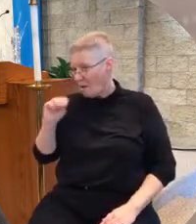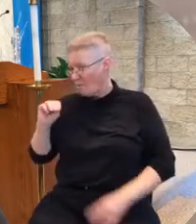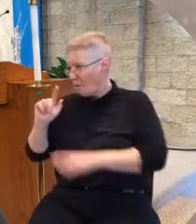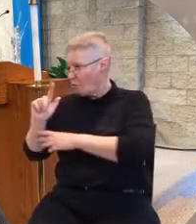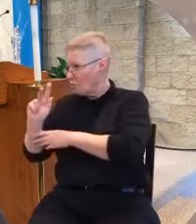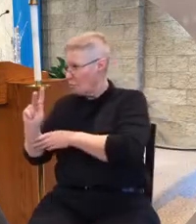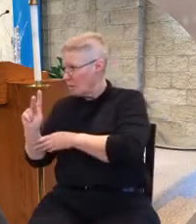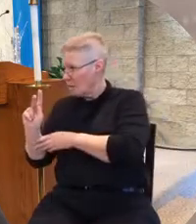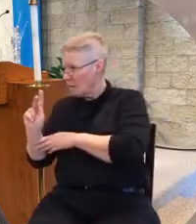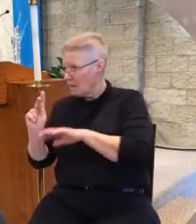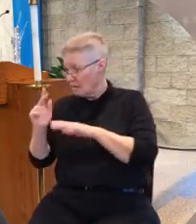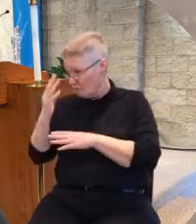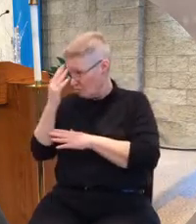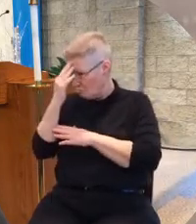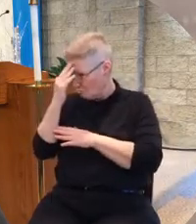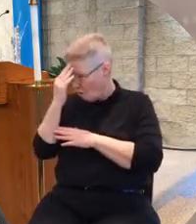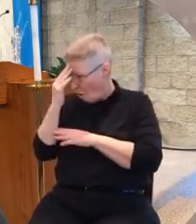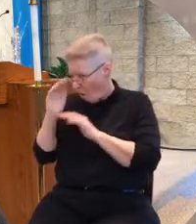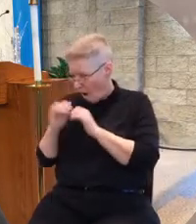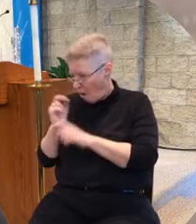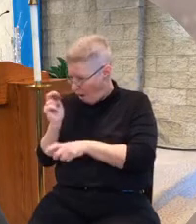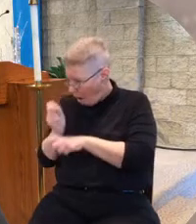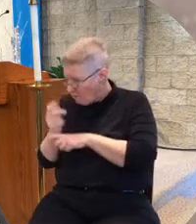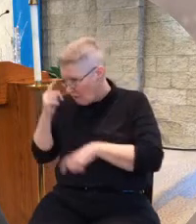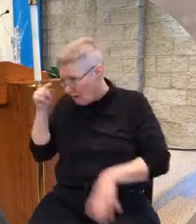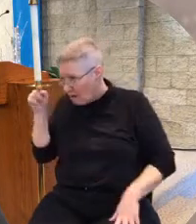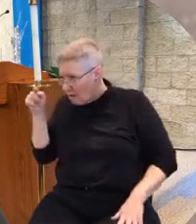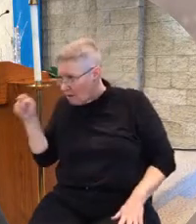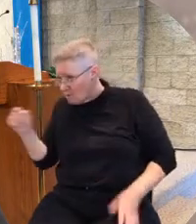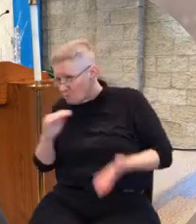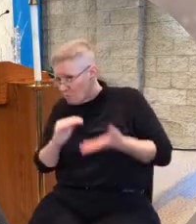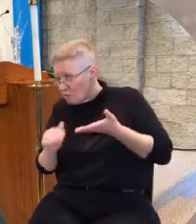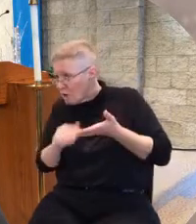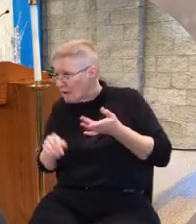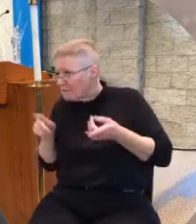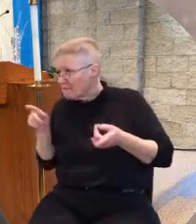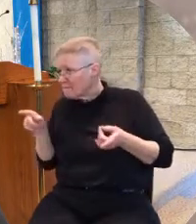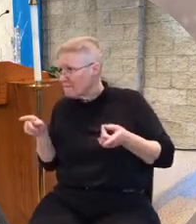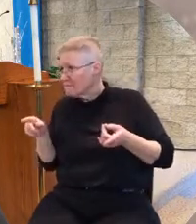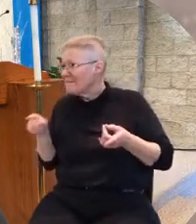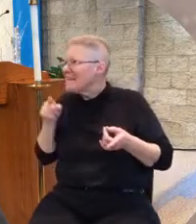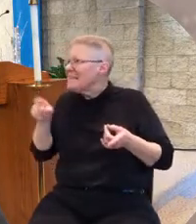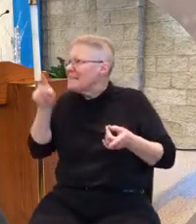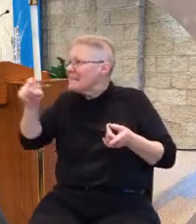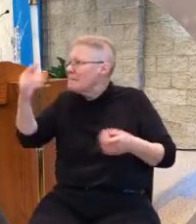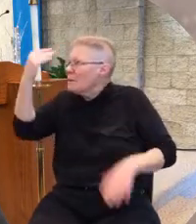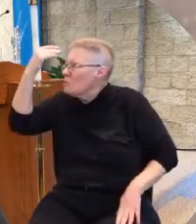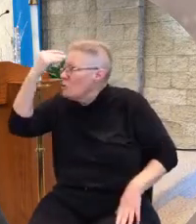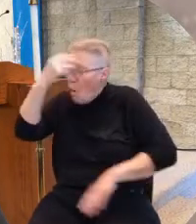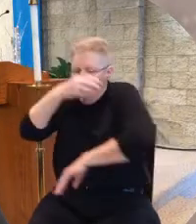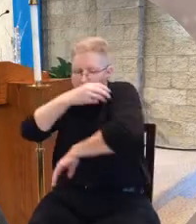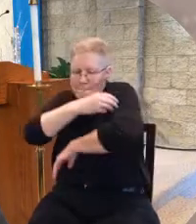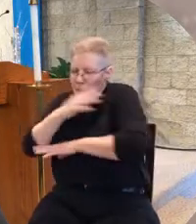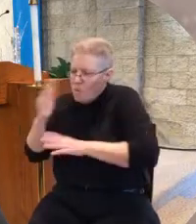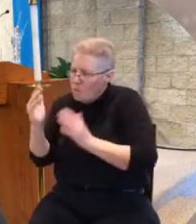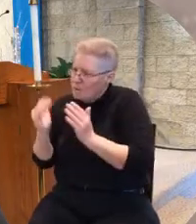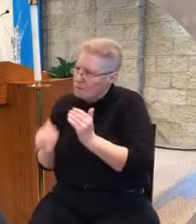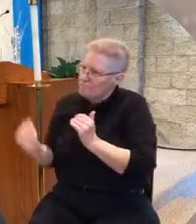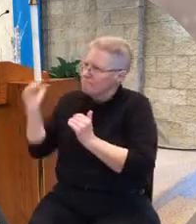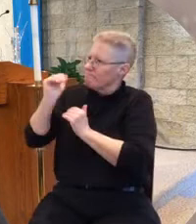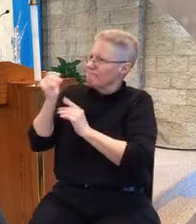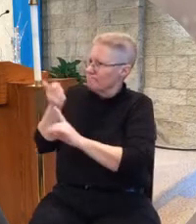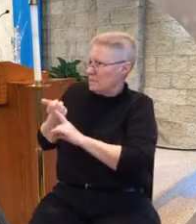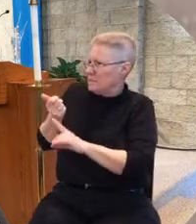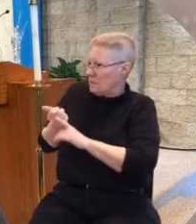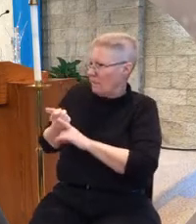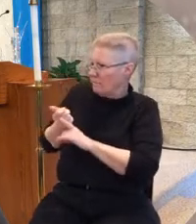forgive? He had to know of a power greater than his limited self. He had to tap into a vibration and a